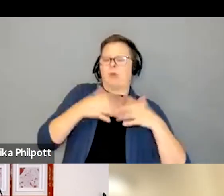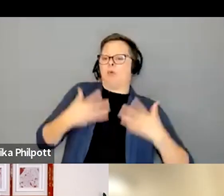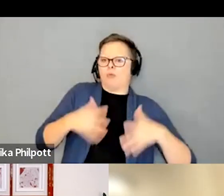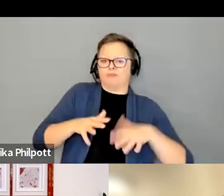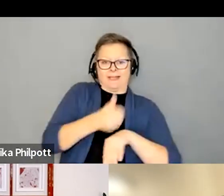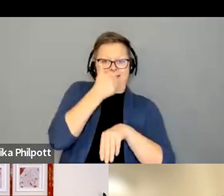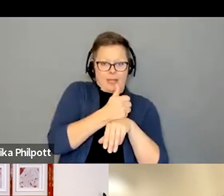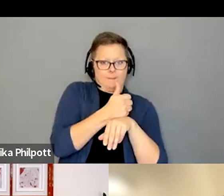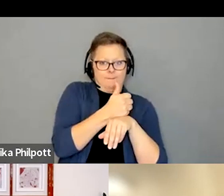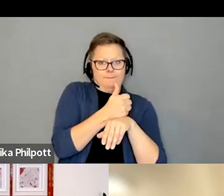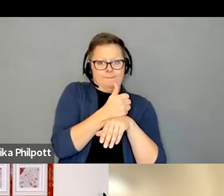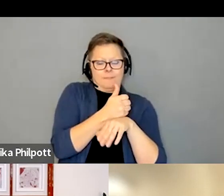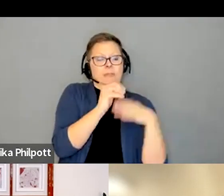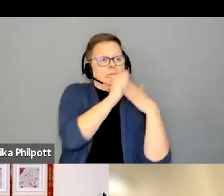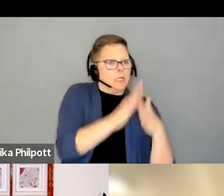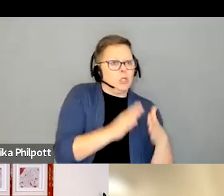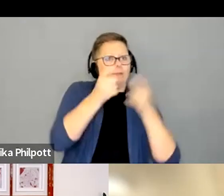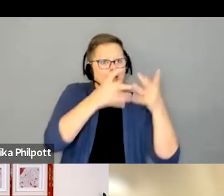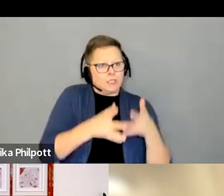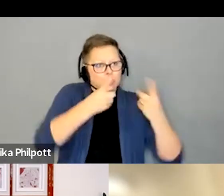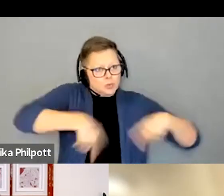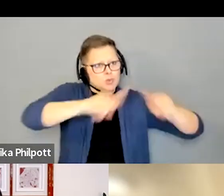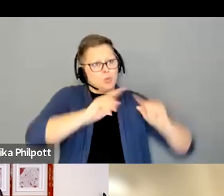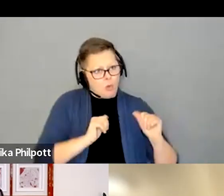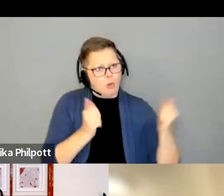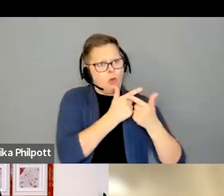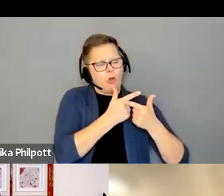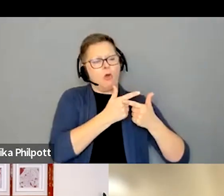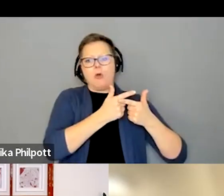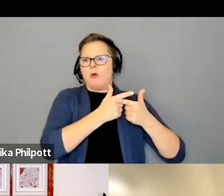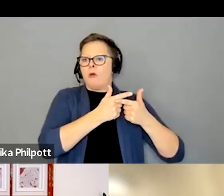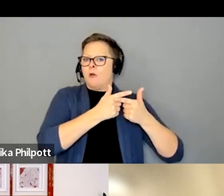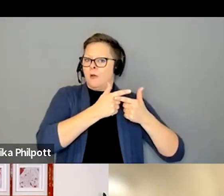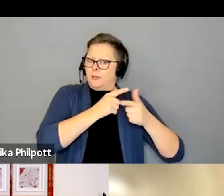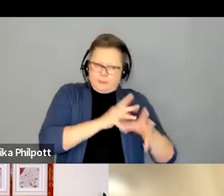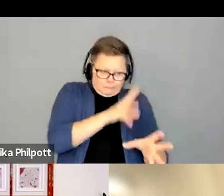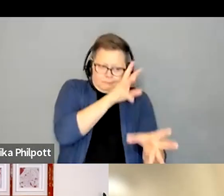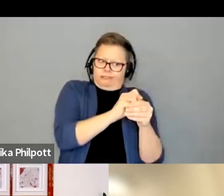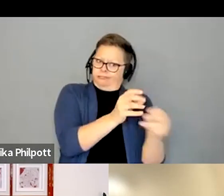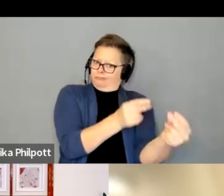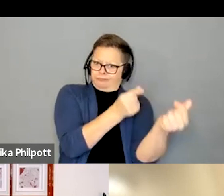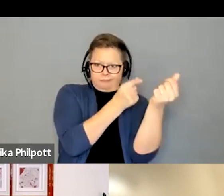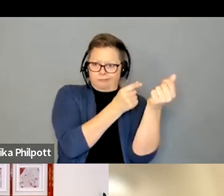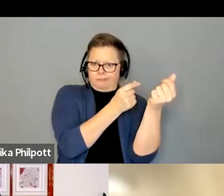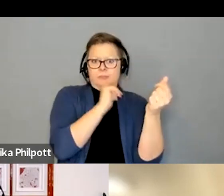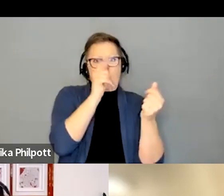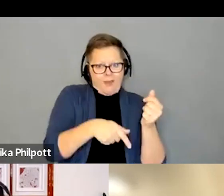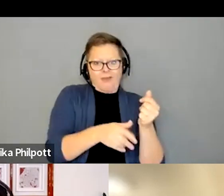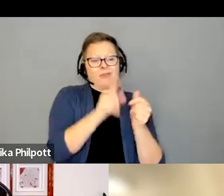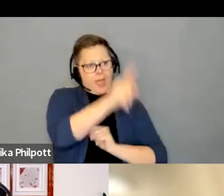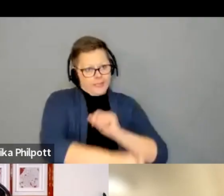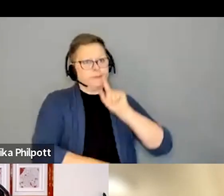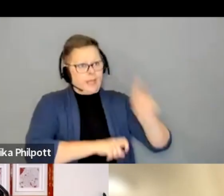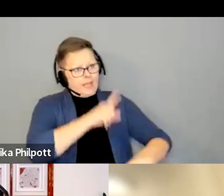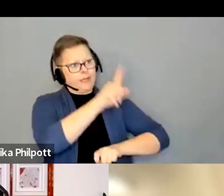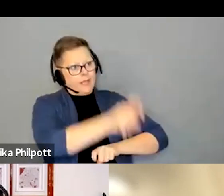as leaders, as managers, as a workplace as a whole, then you don't have to be asked for these things because